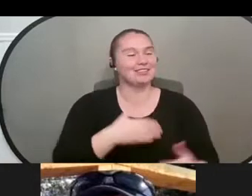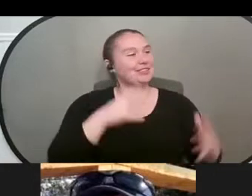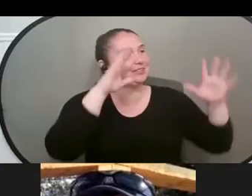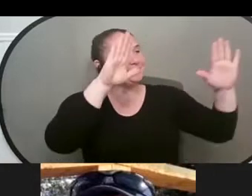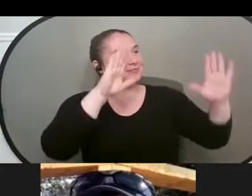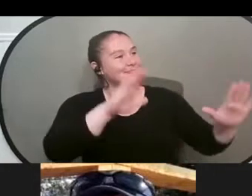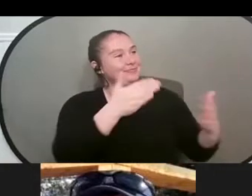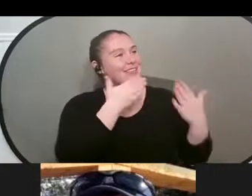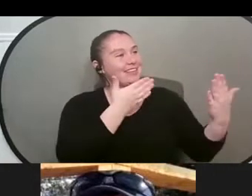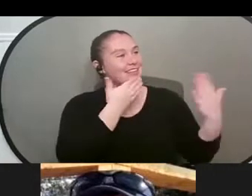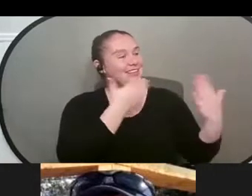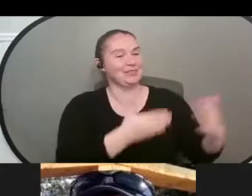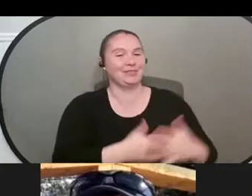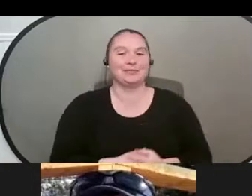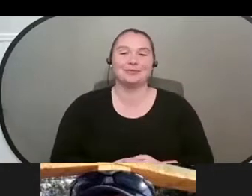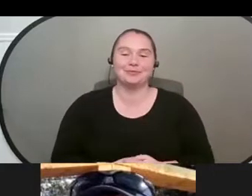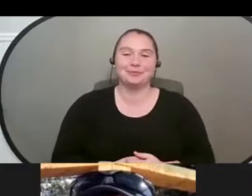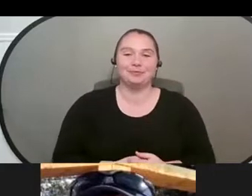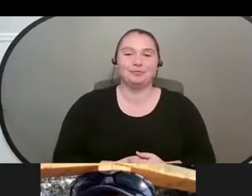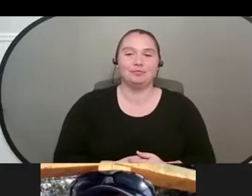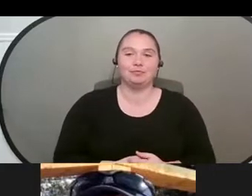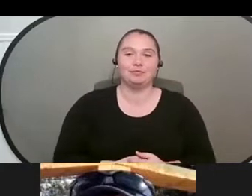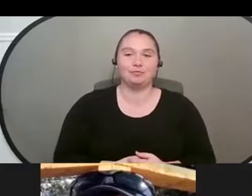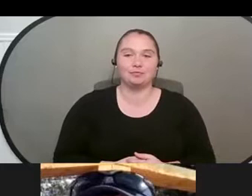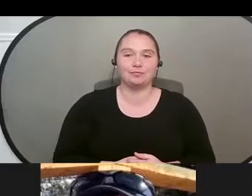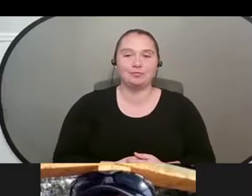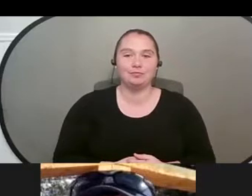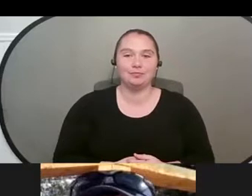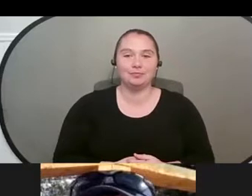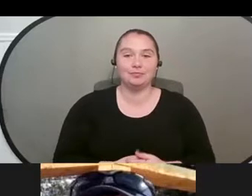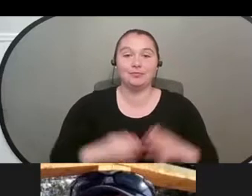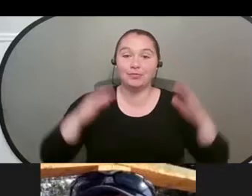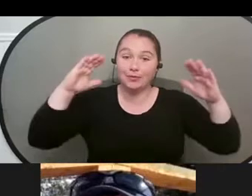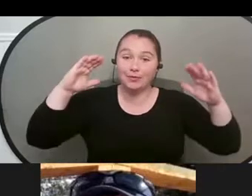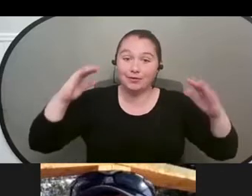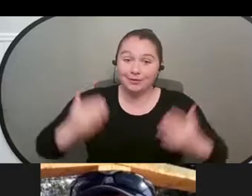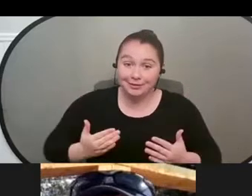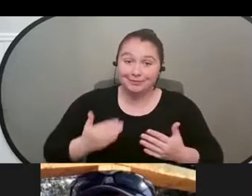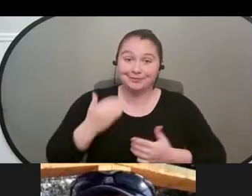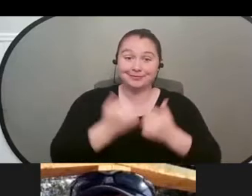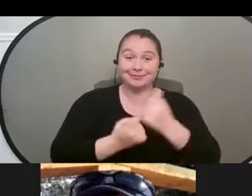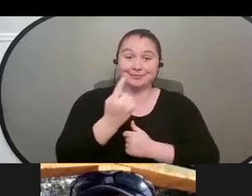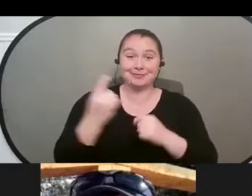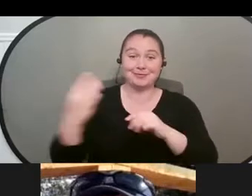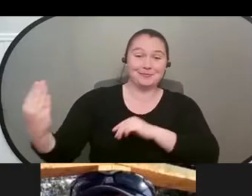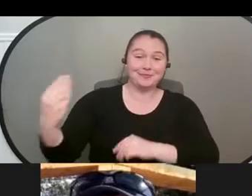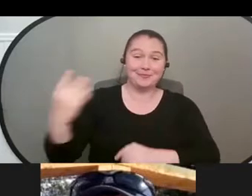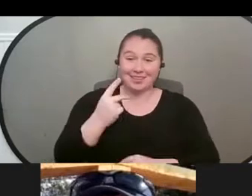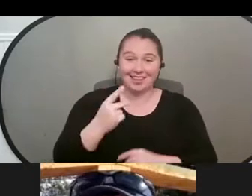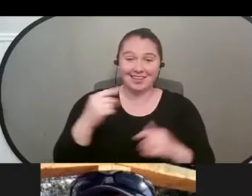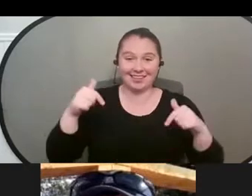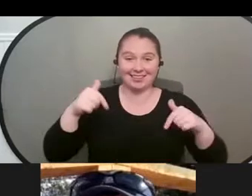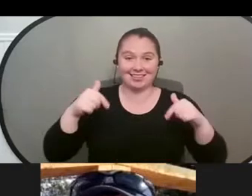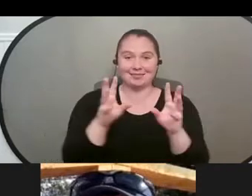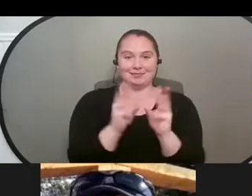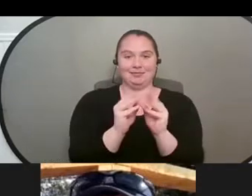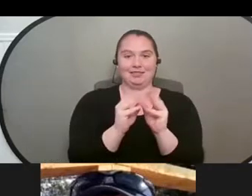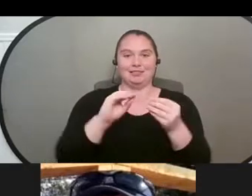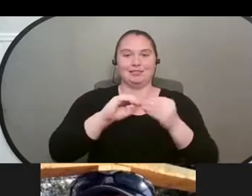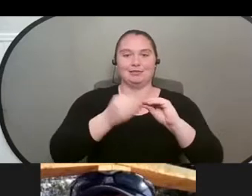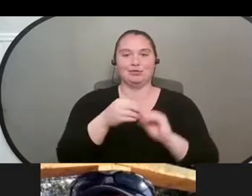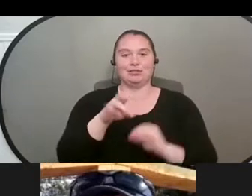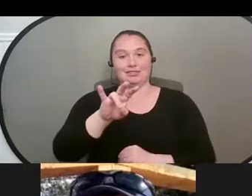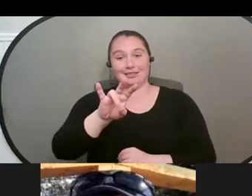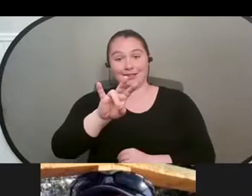All right. We welcome everyone back. I believe this is meeting number 7. We're